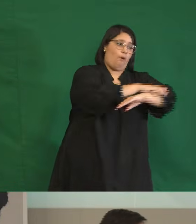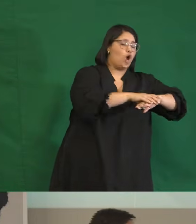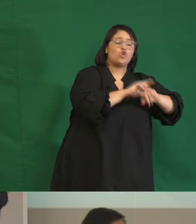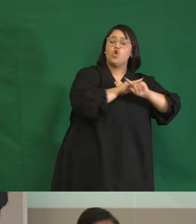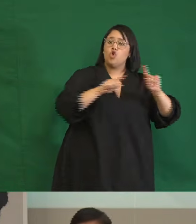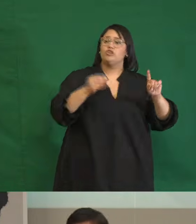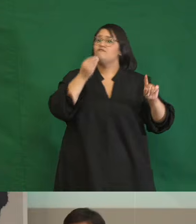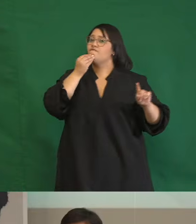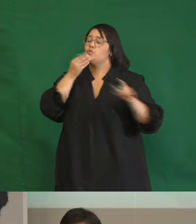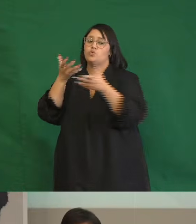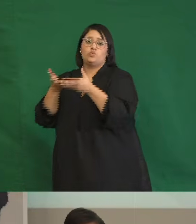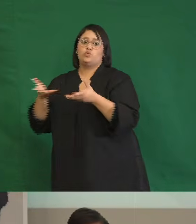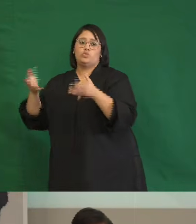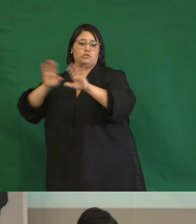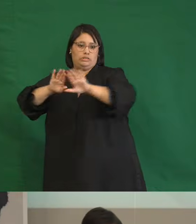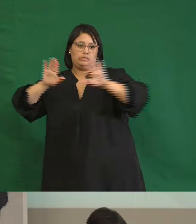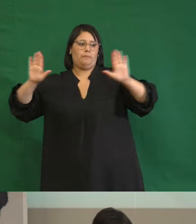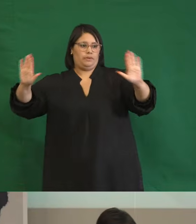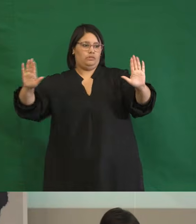source.